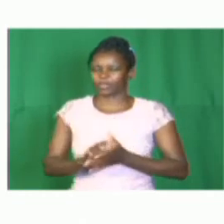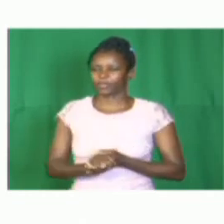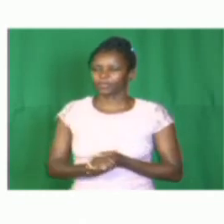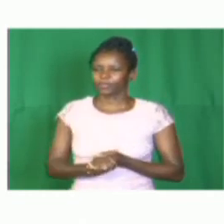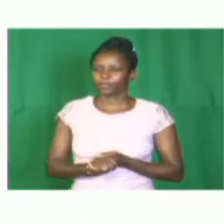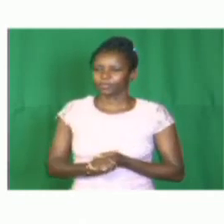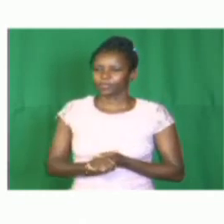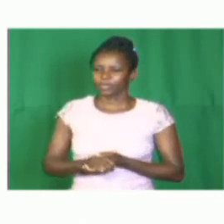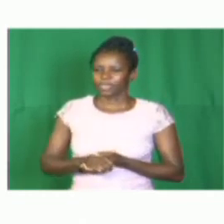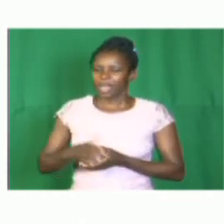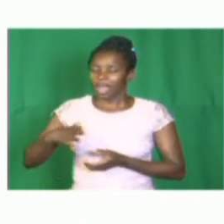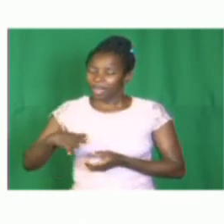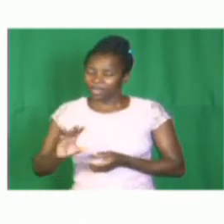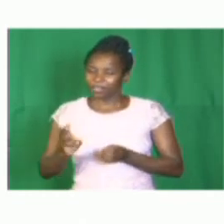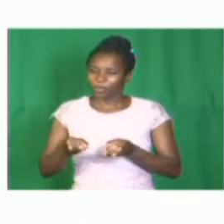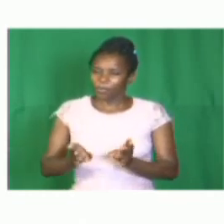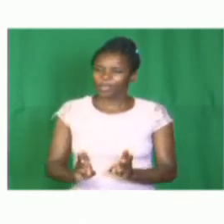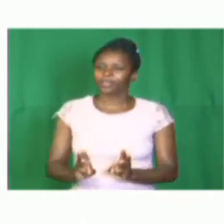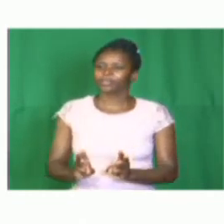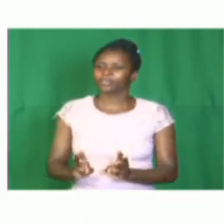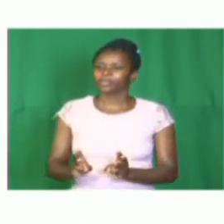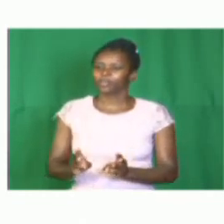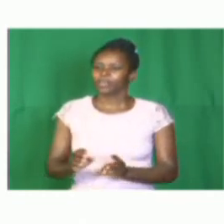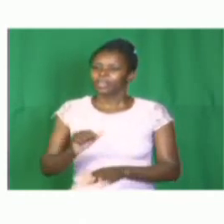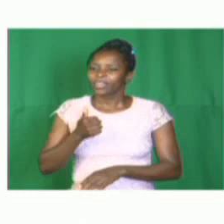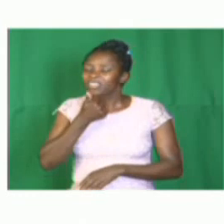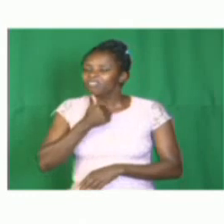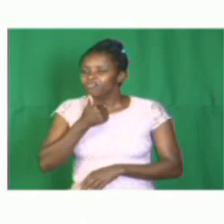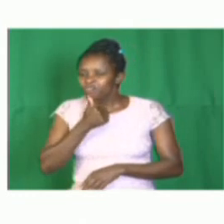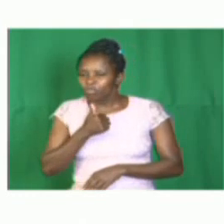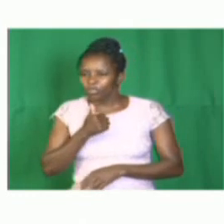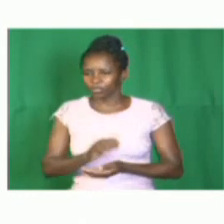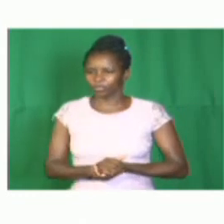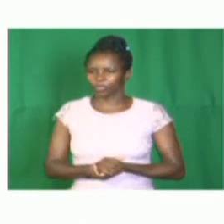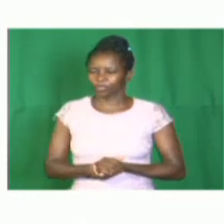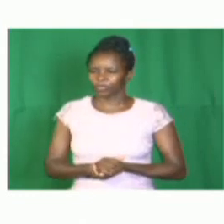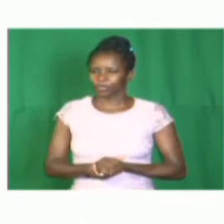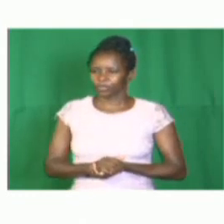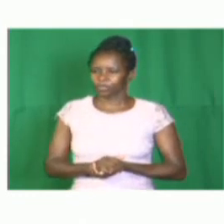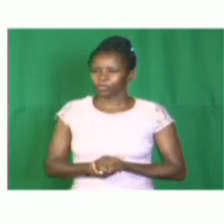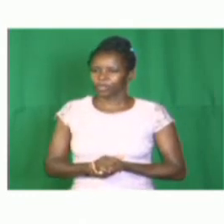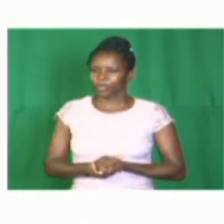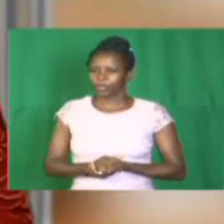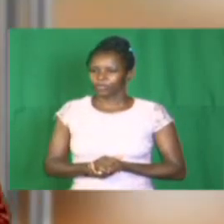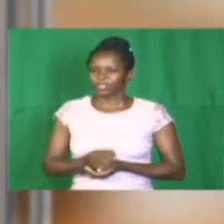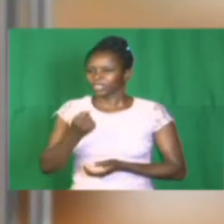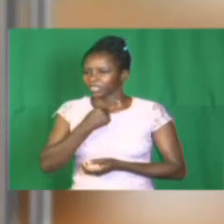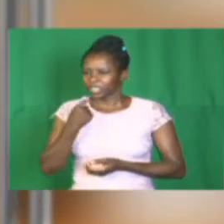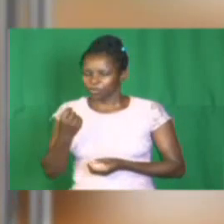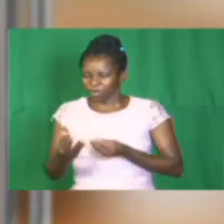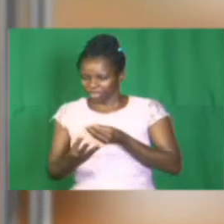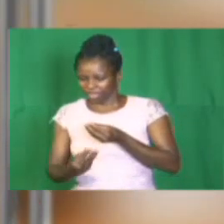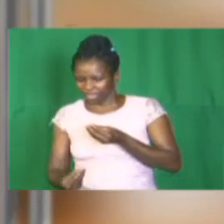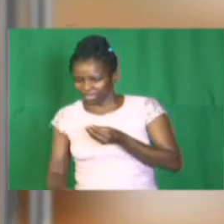evaporation. Then the last method that we are going to look at today is simple